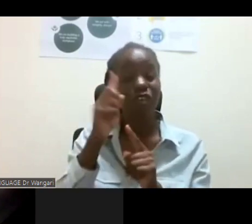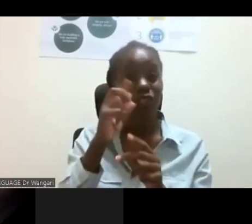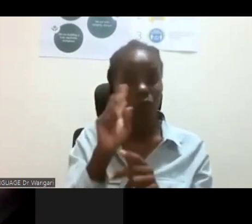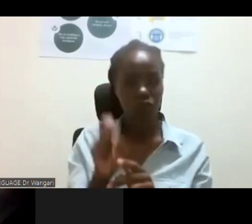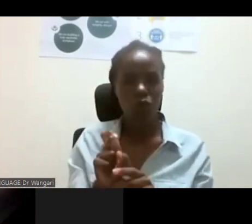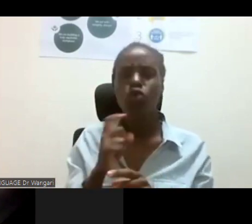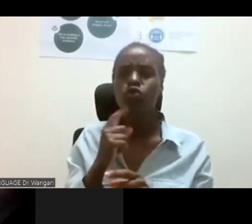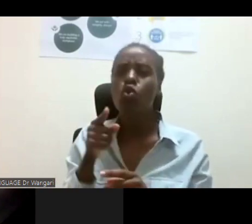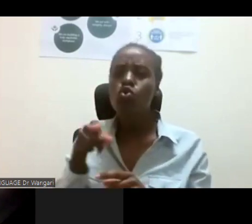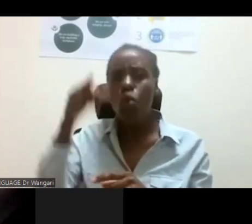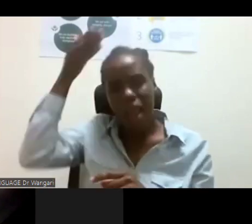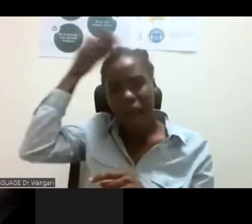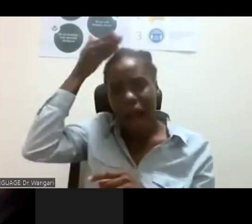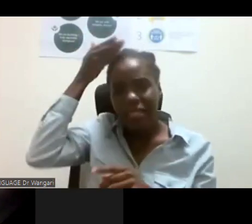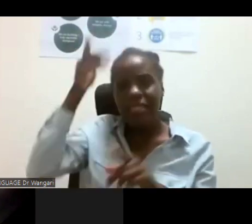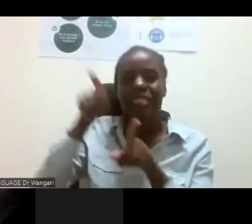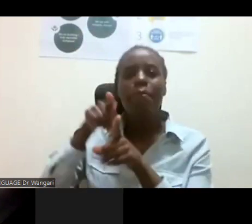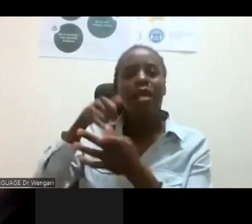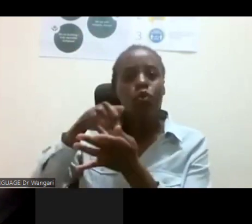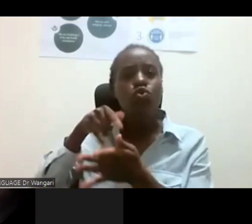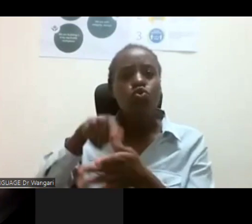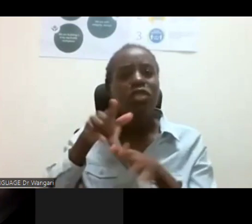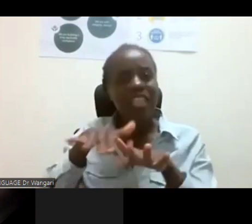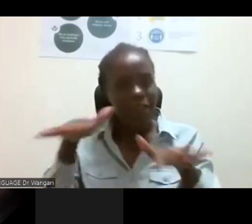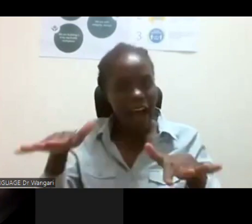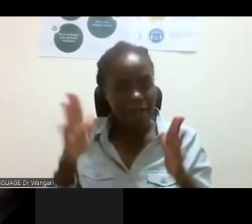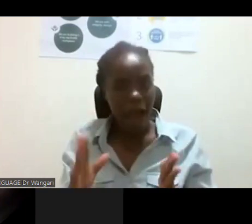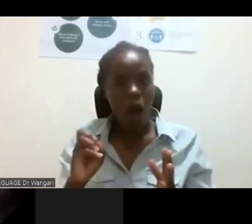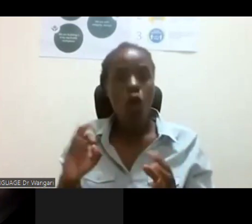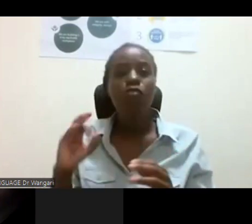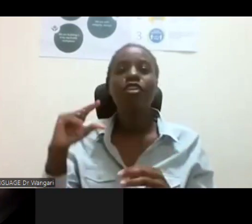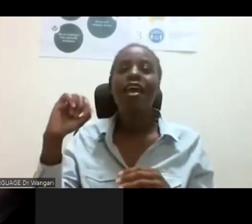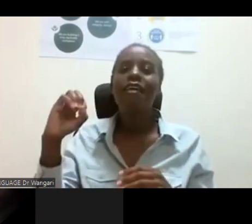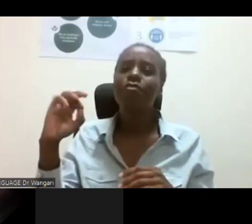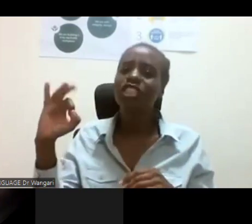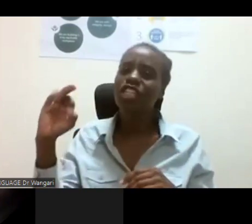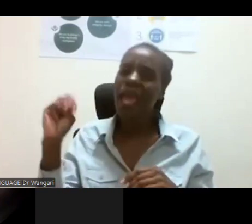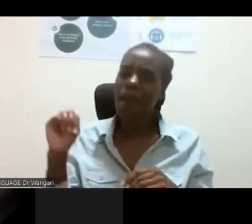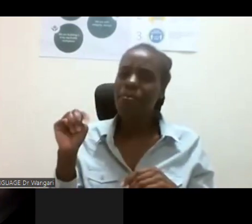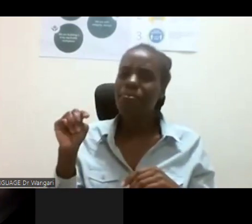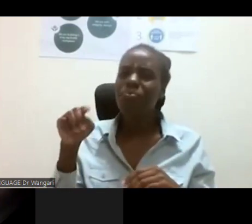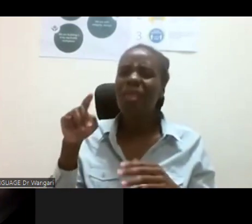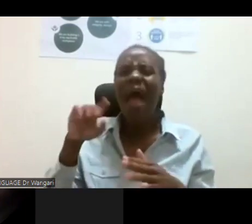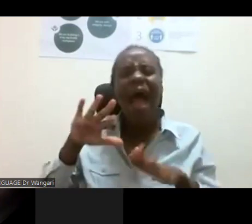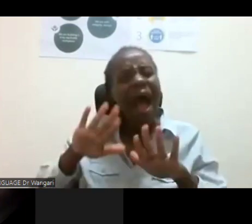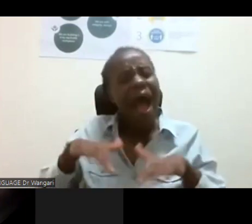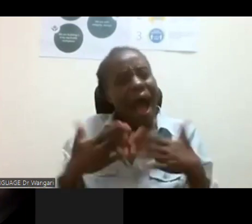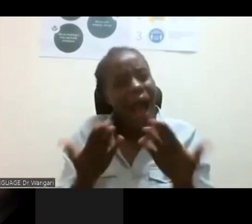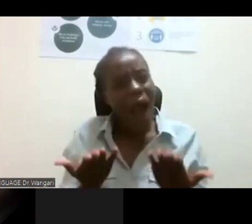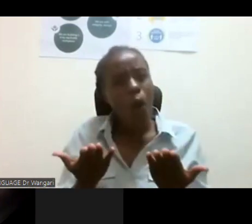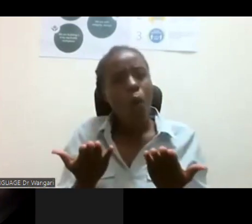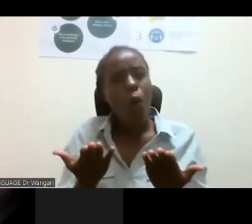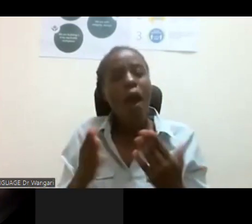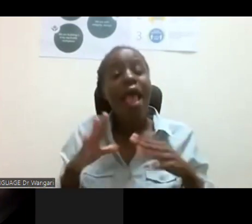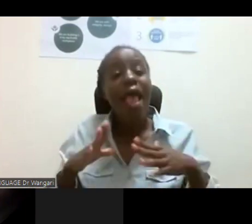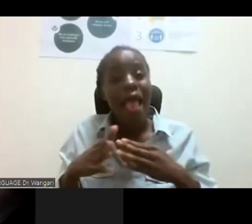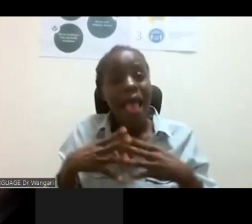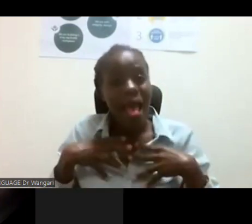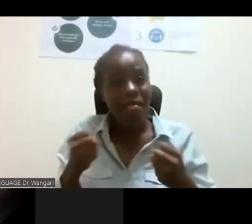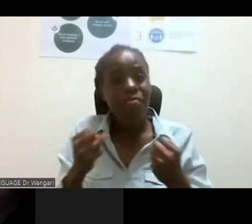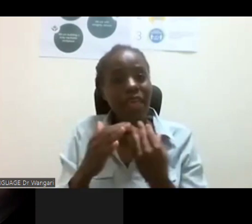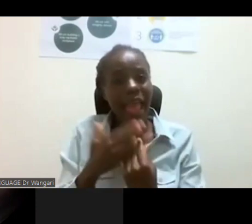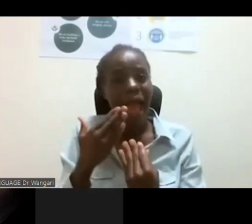of FGMC, how can healthcare professionals better address the unique